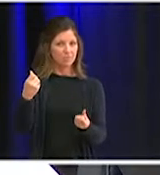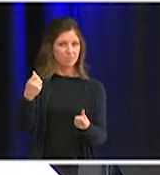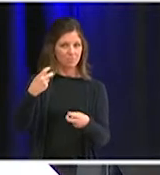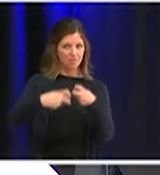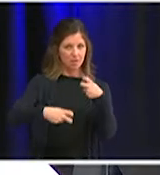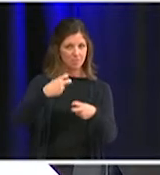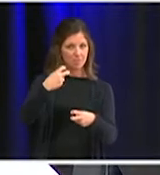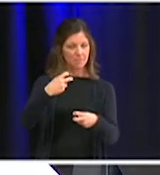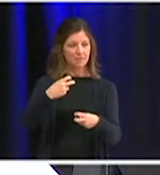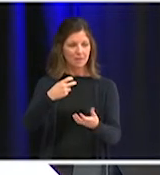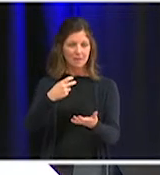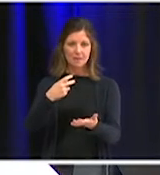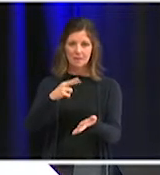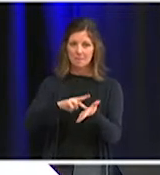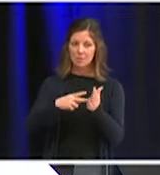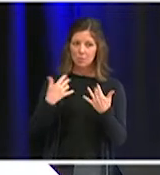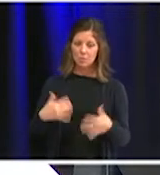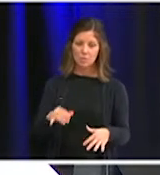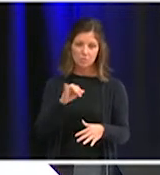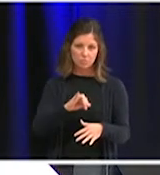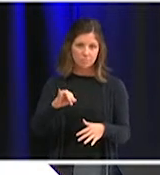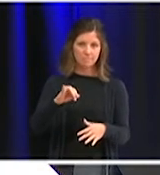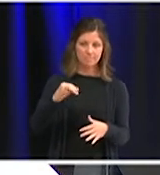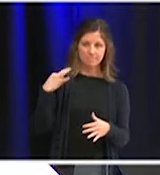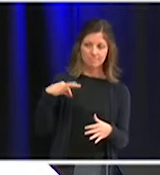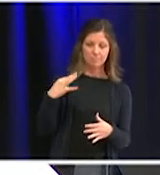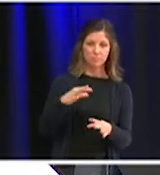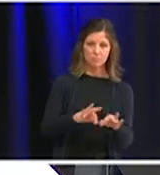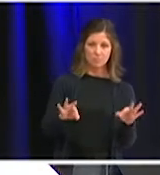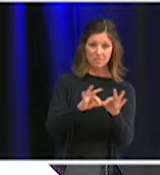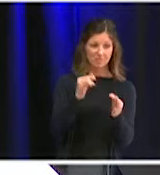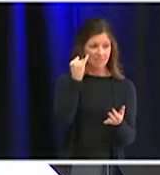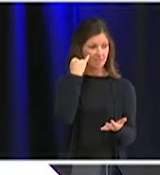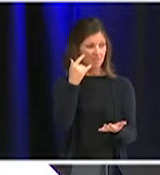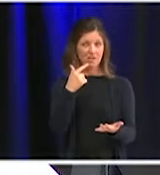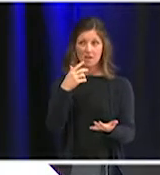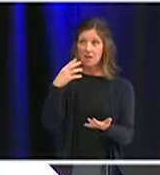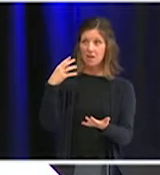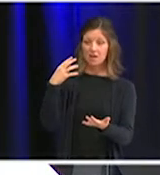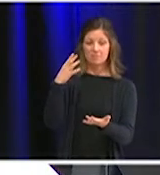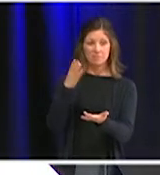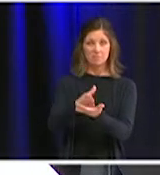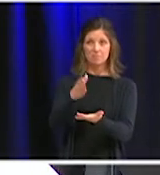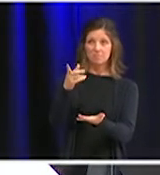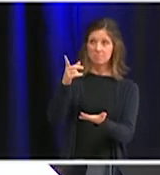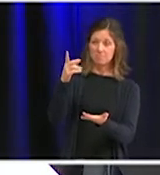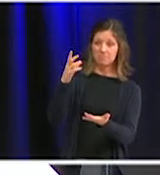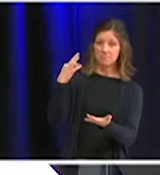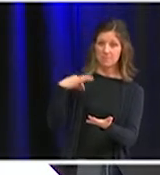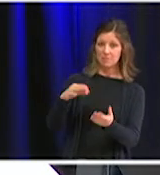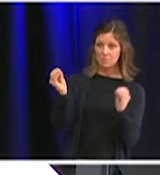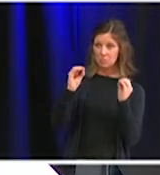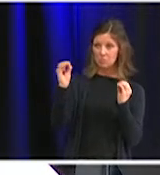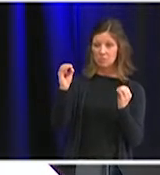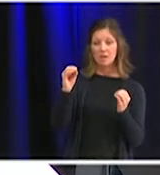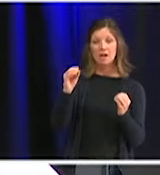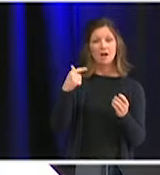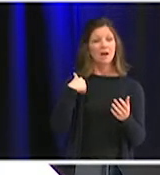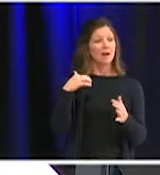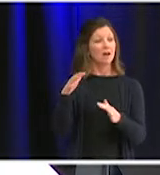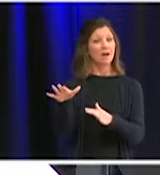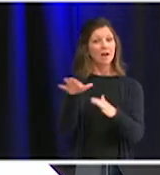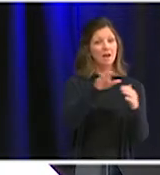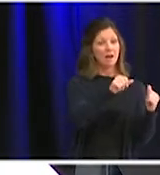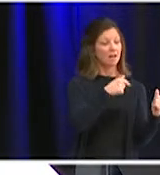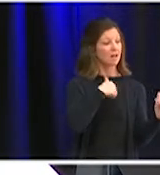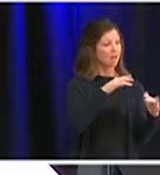longer. And if you have no continuity of care or no coordination of your services, you lose your benefits. Guess what? You will end up back in that jail, and